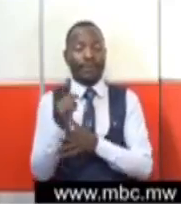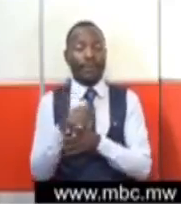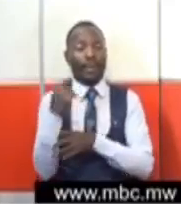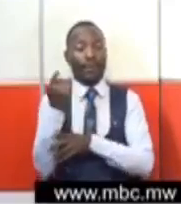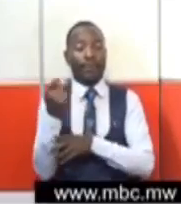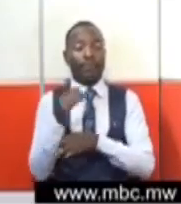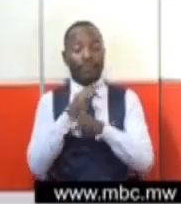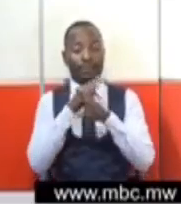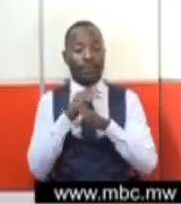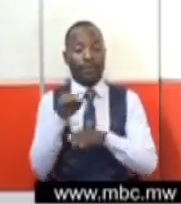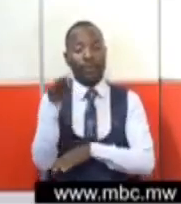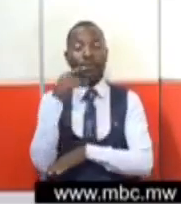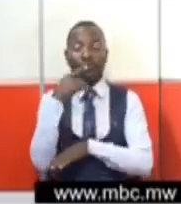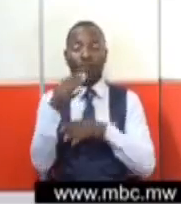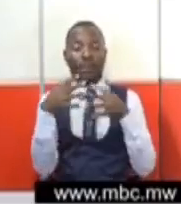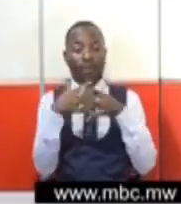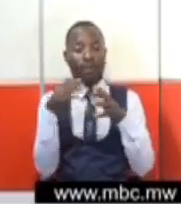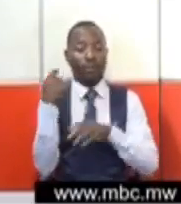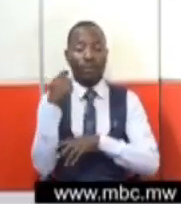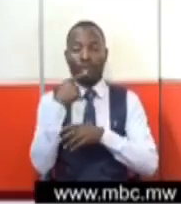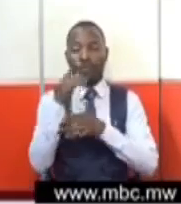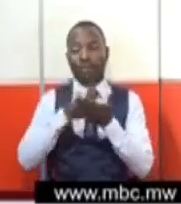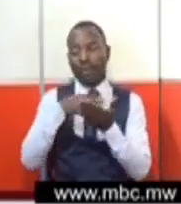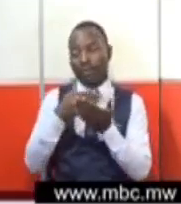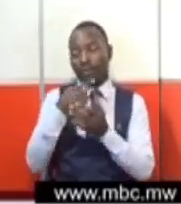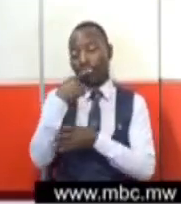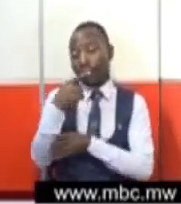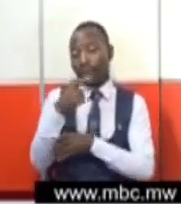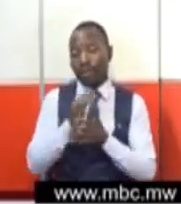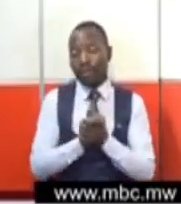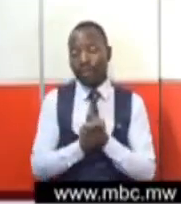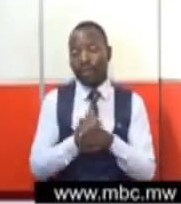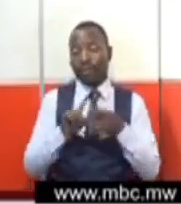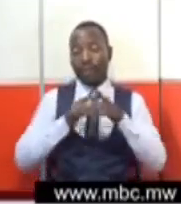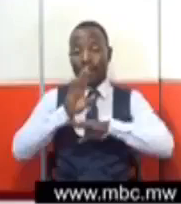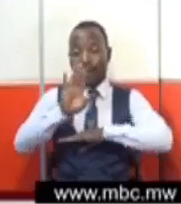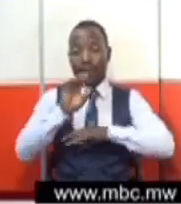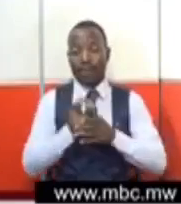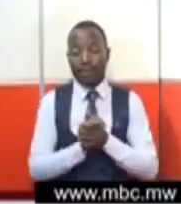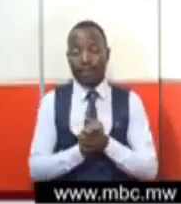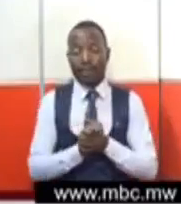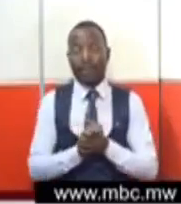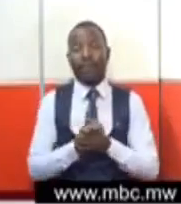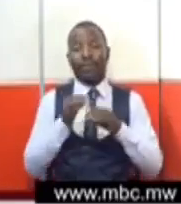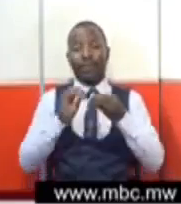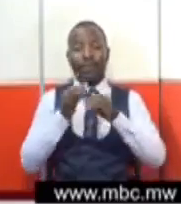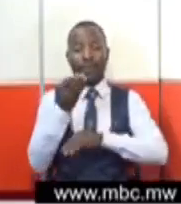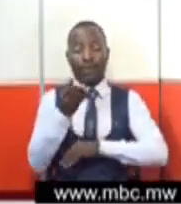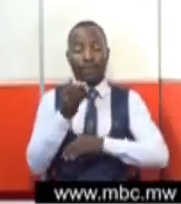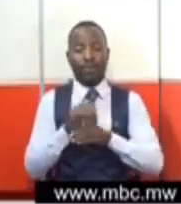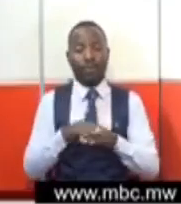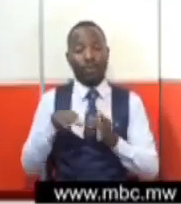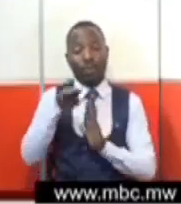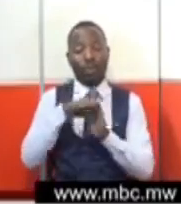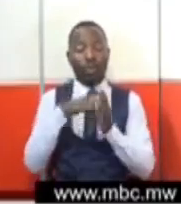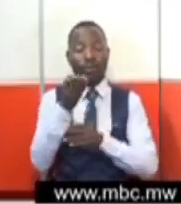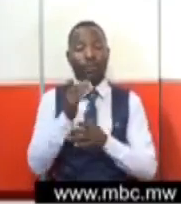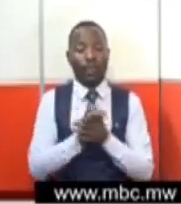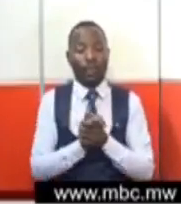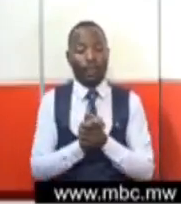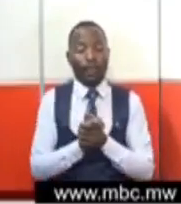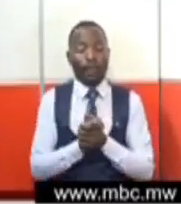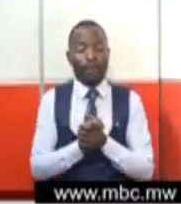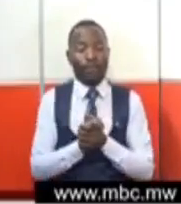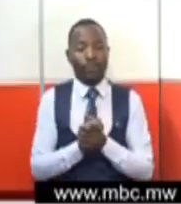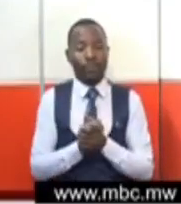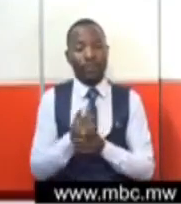and Zimbabwe. We commend the government of Malawi and all its partners in what has been achieved under this program.